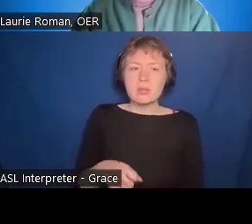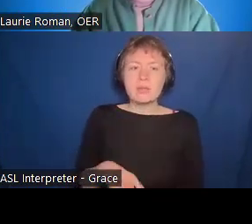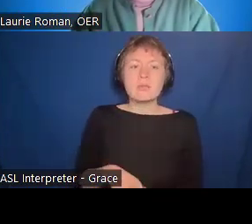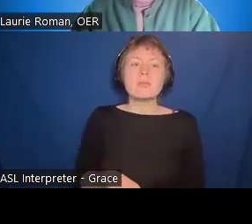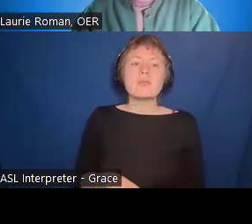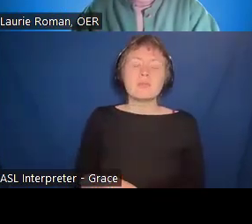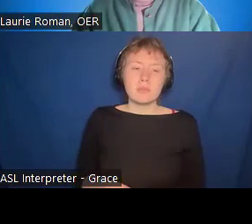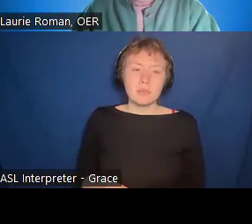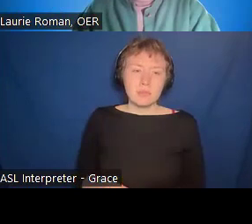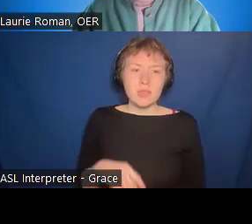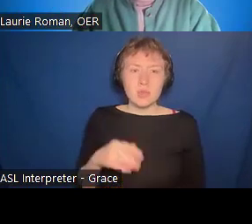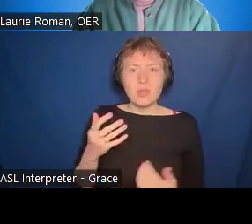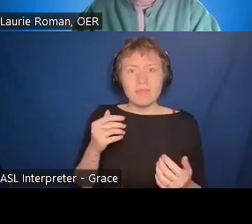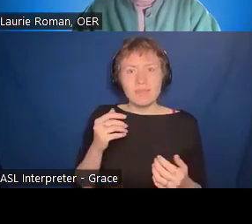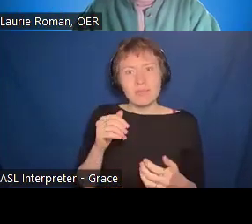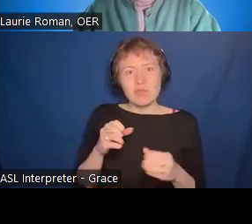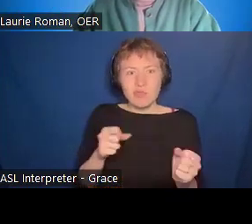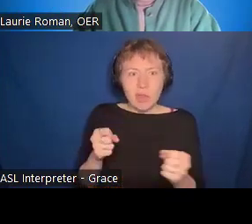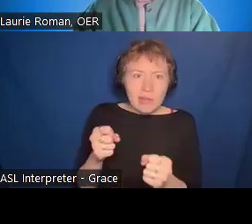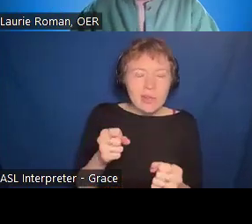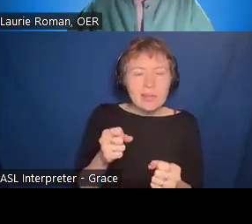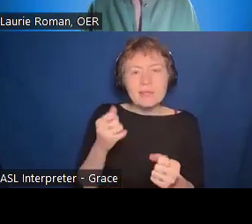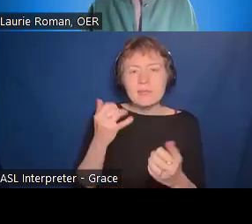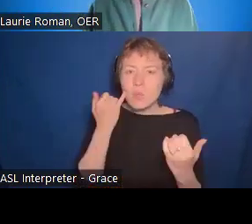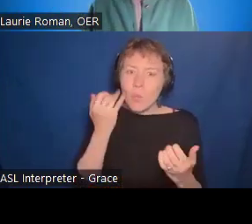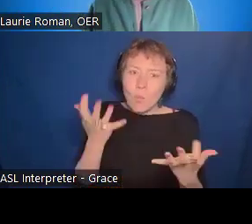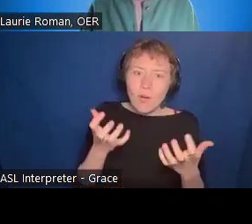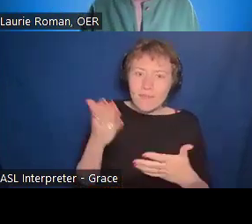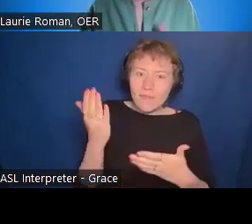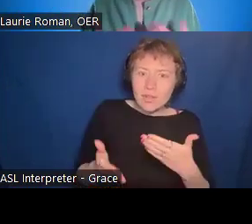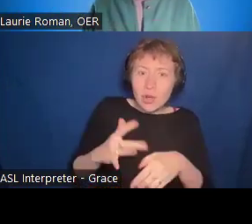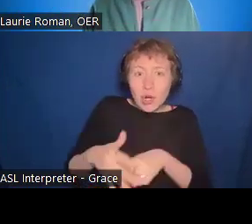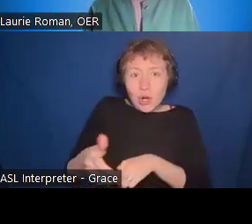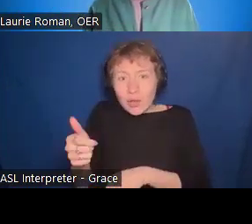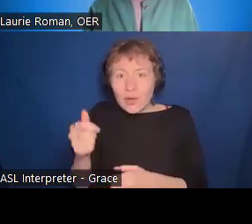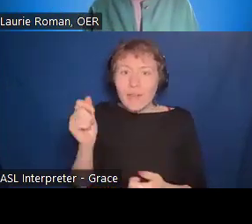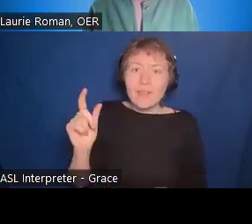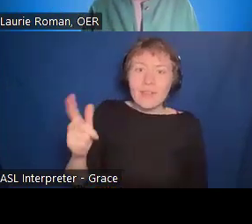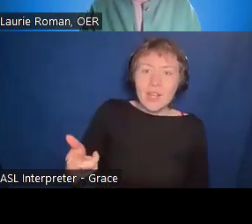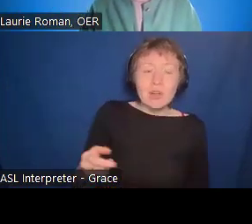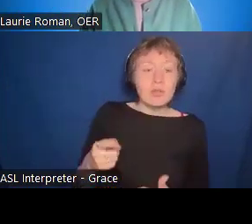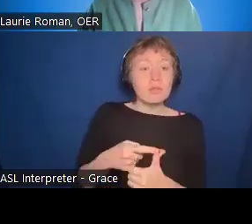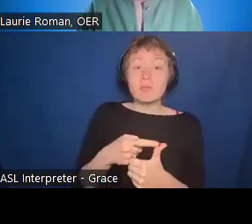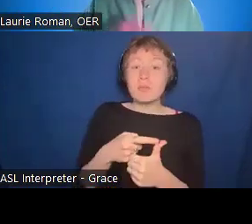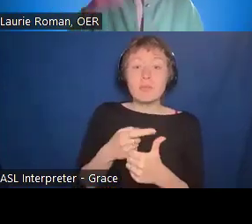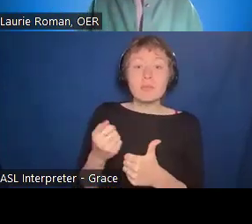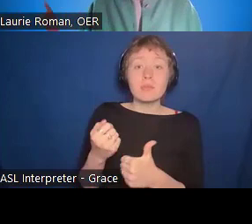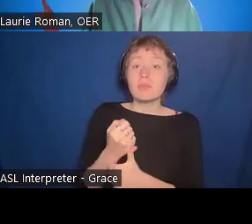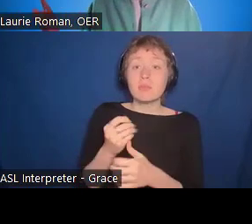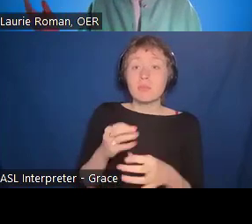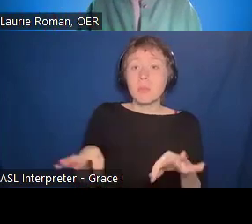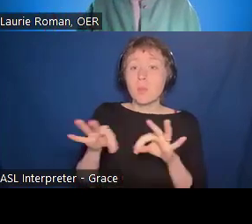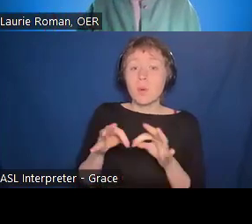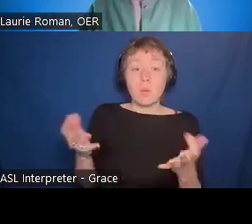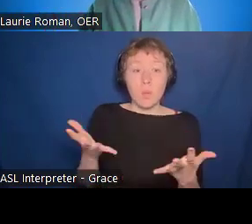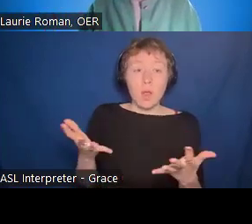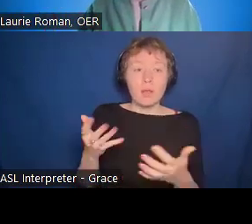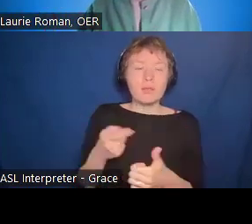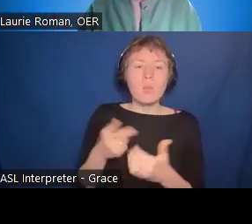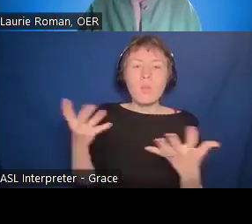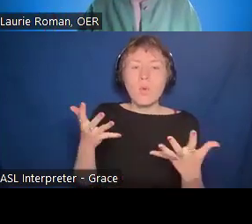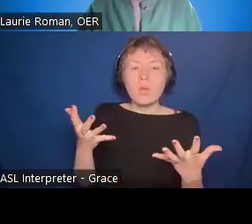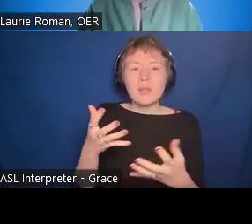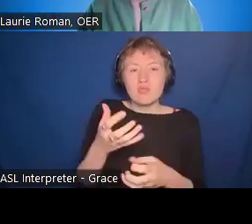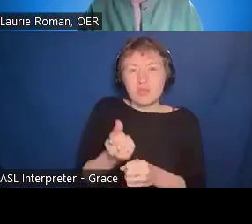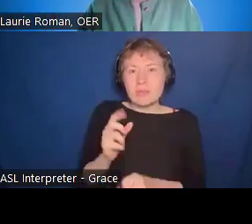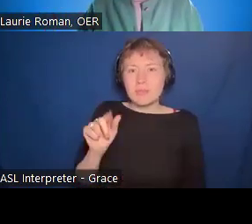door or want to get out the door earlier versus later. First and most important is, when's the receipt date? Our fellowships are also going to be